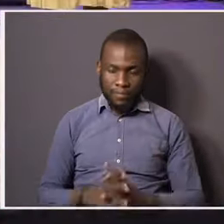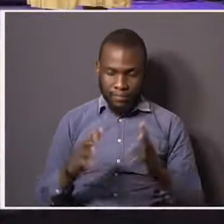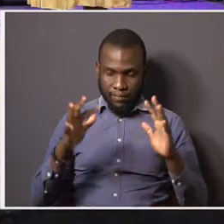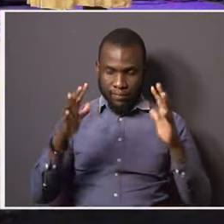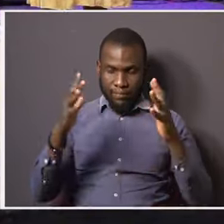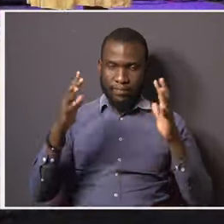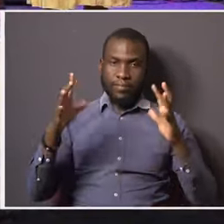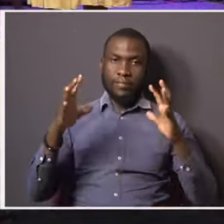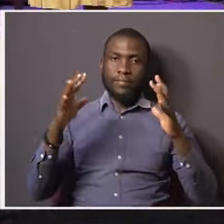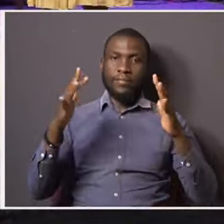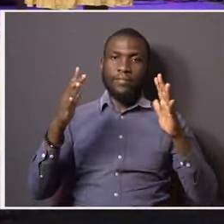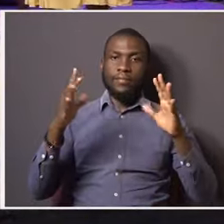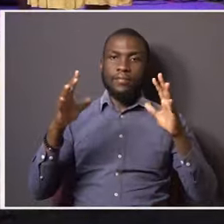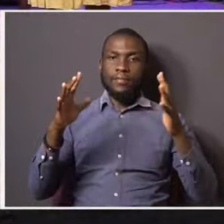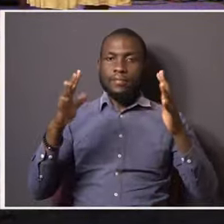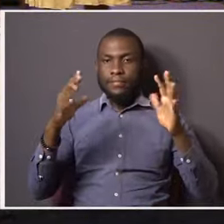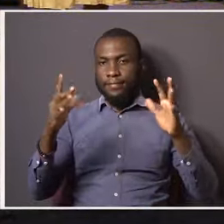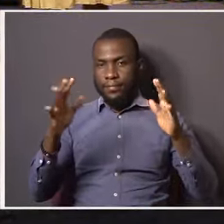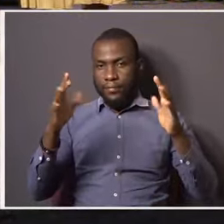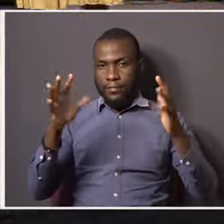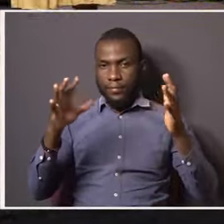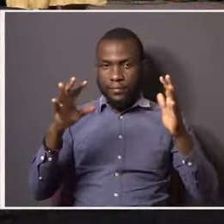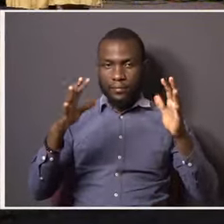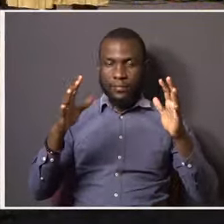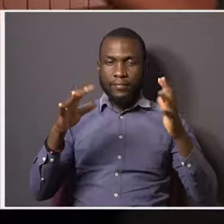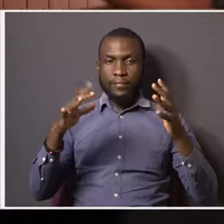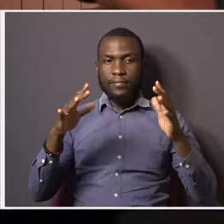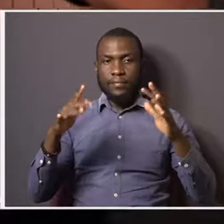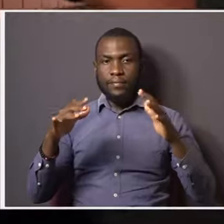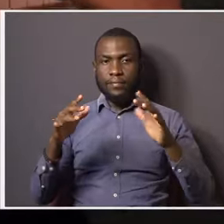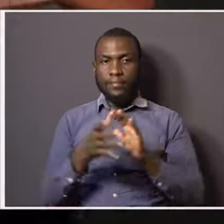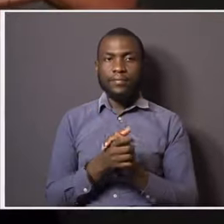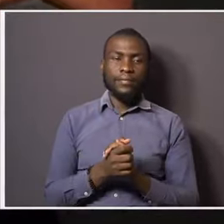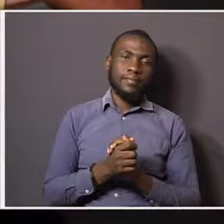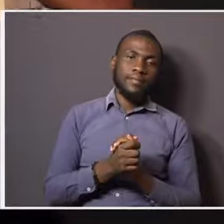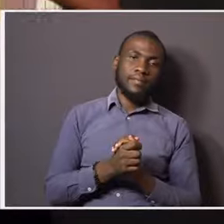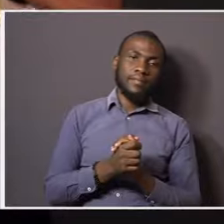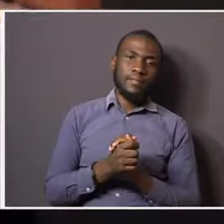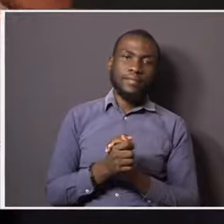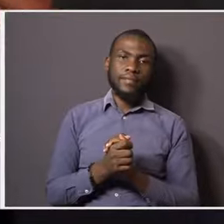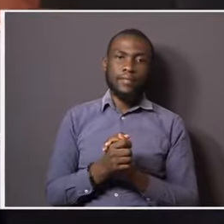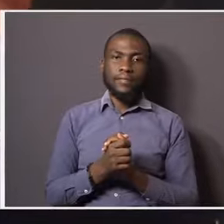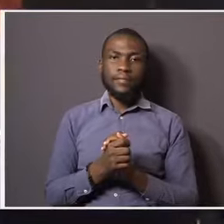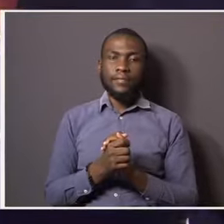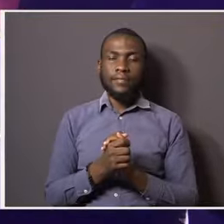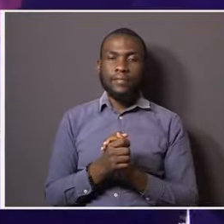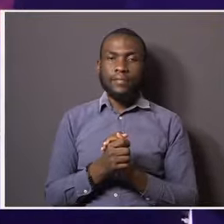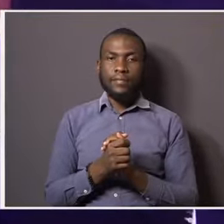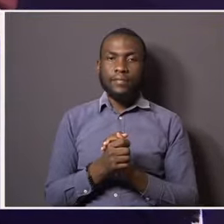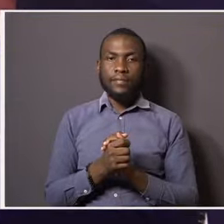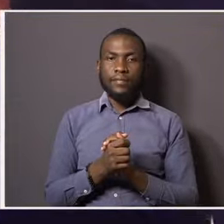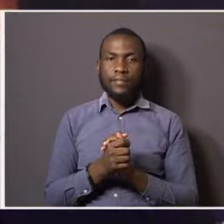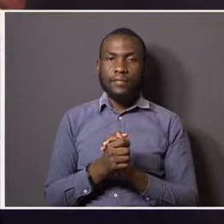a Happy New Year. A king has been born to reign on high and to bring light in